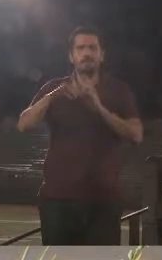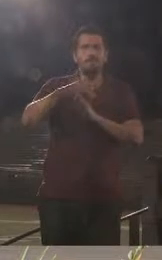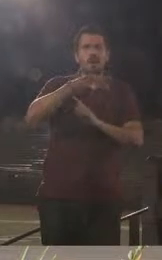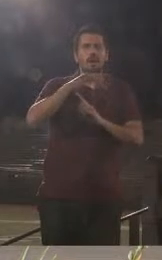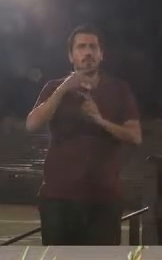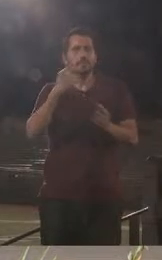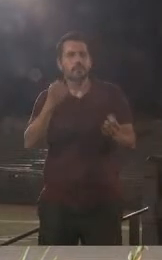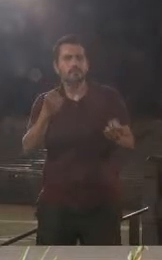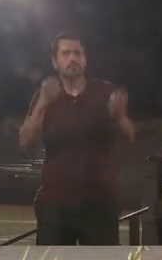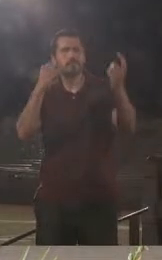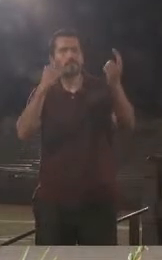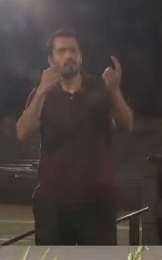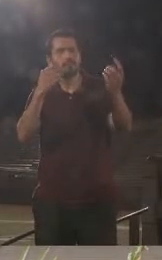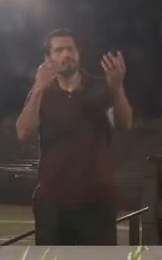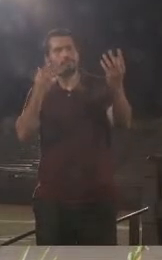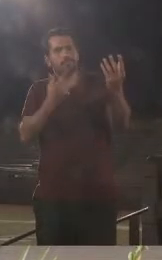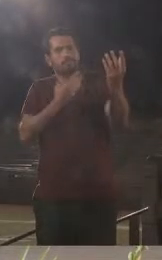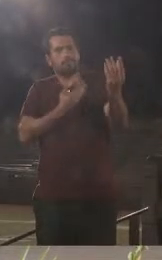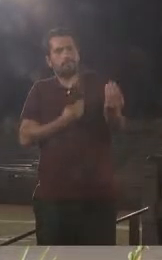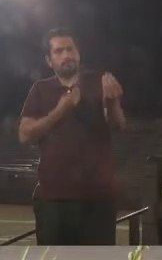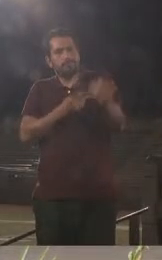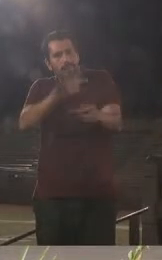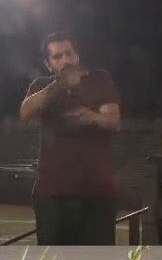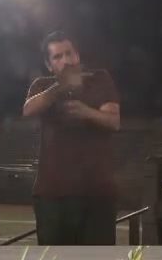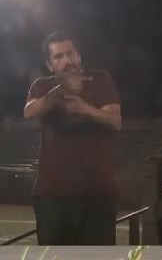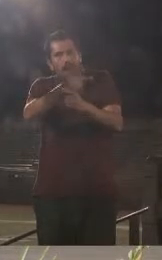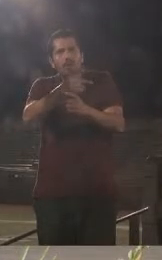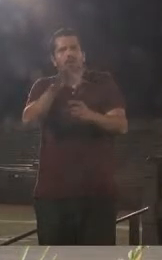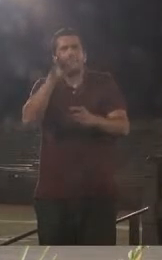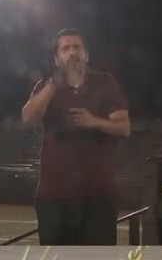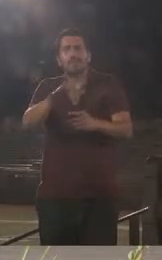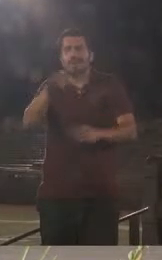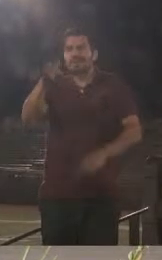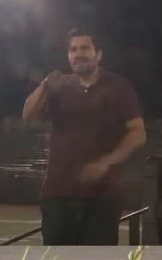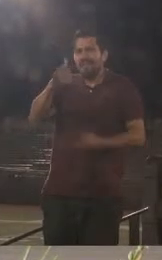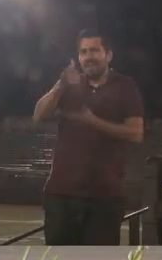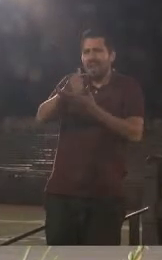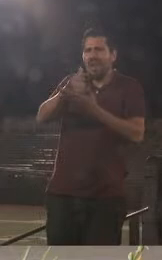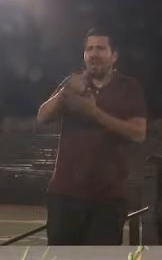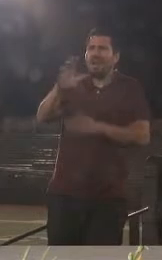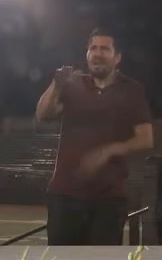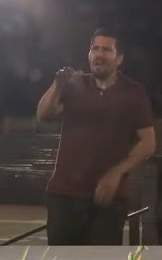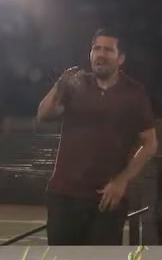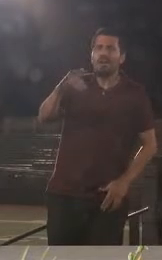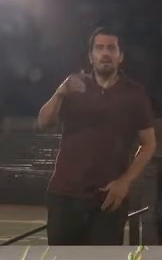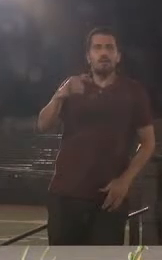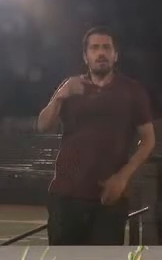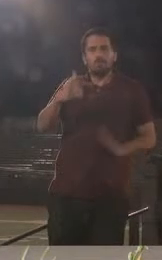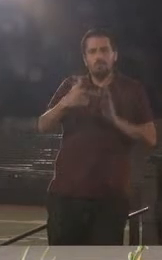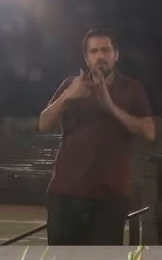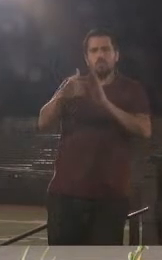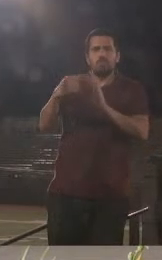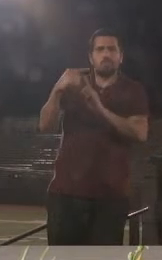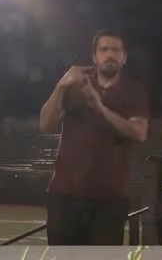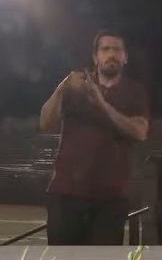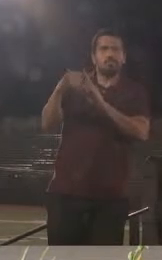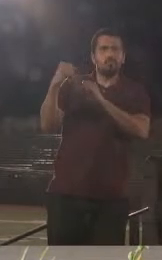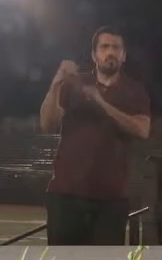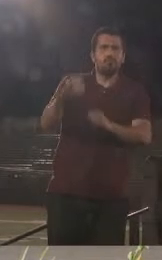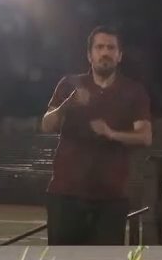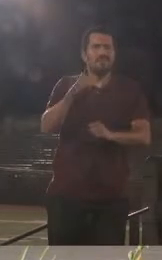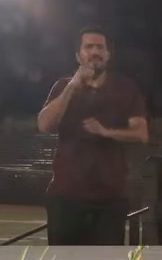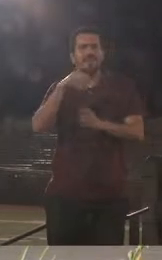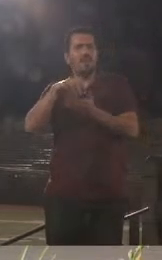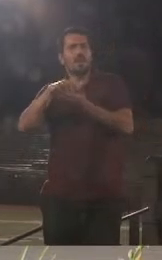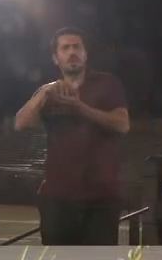empathy, where looking for help is seen as a sign of strength and not weakness. And we all